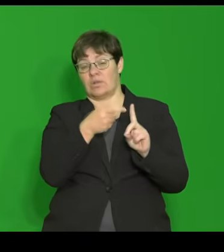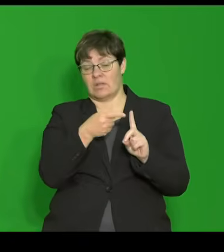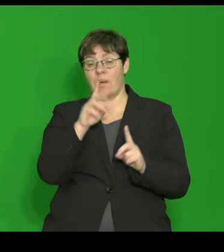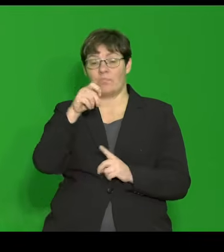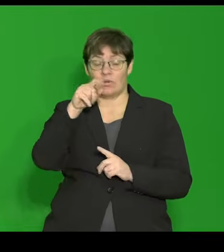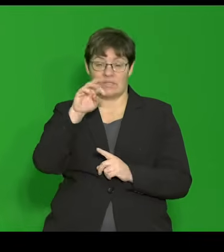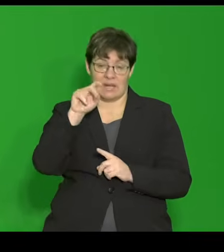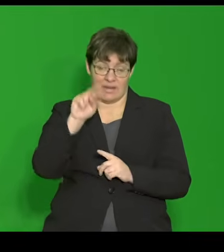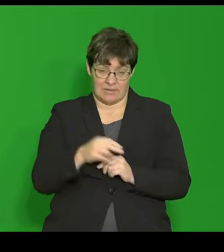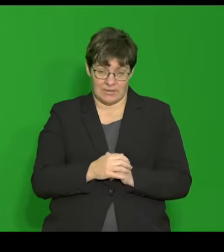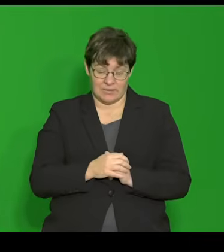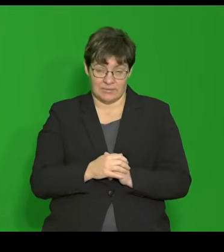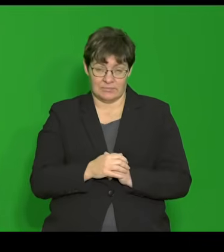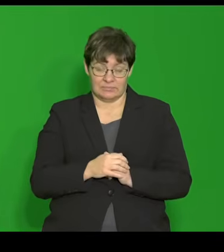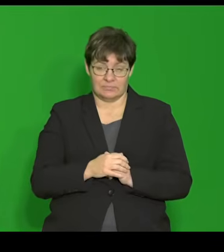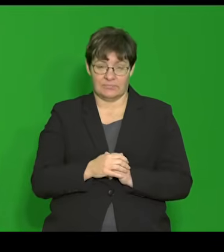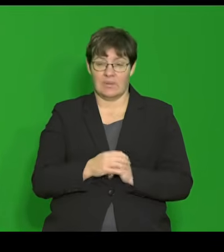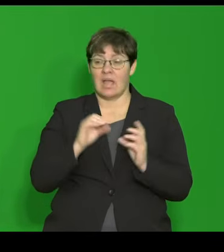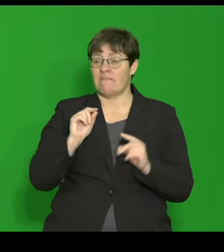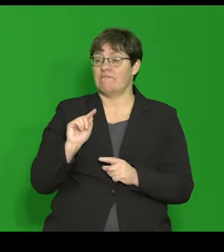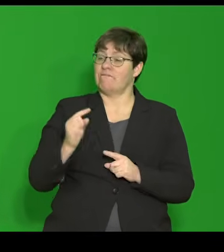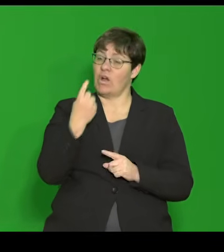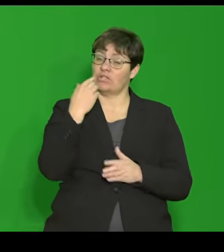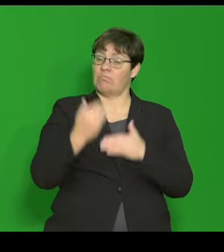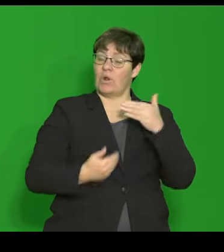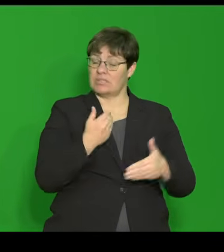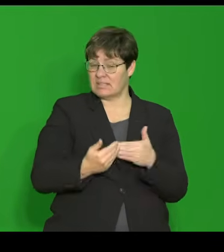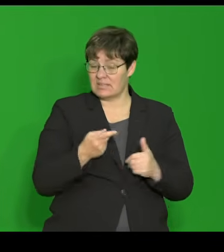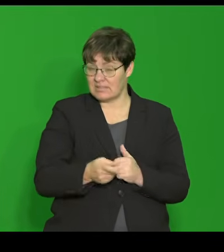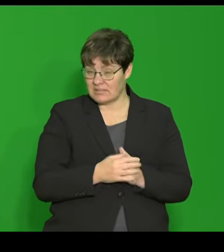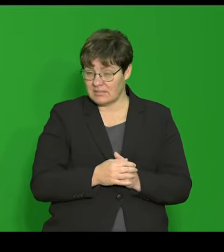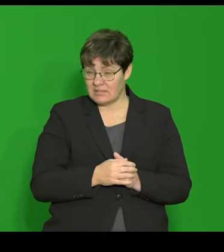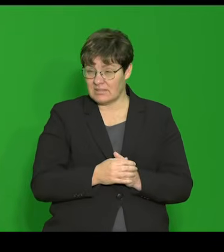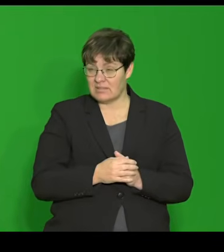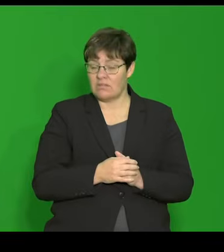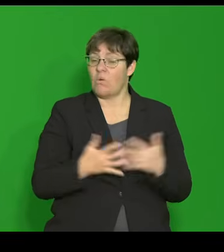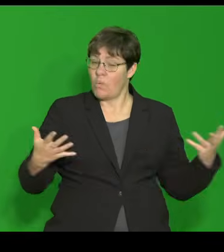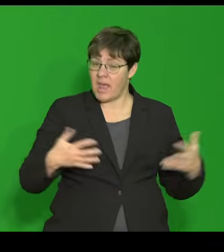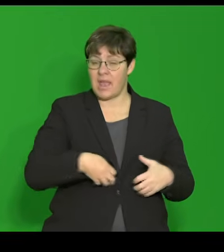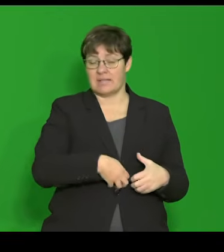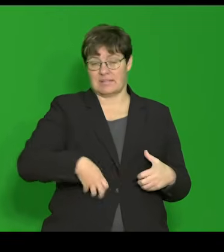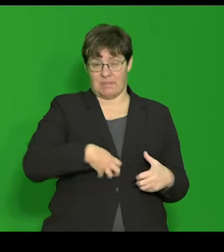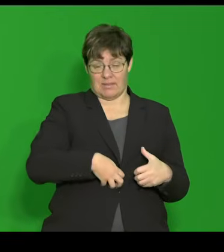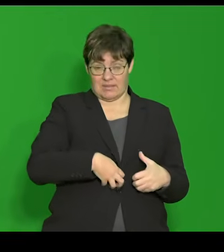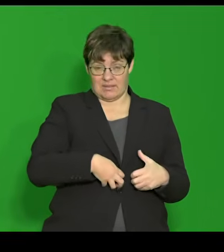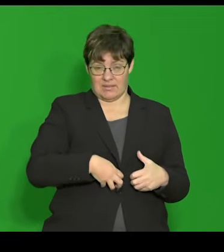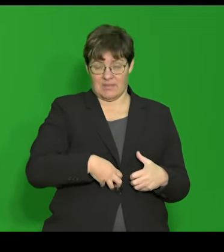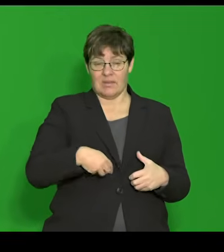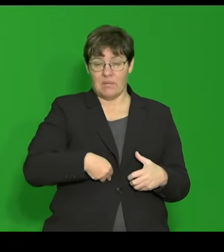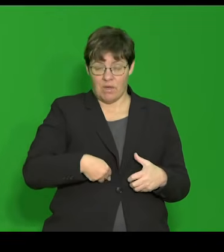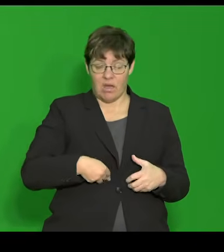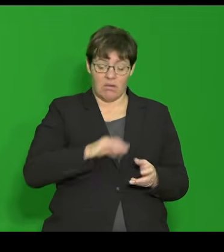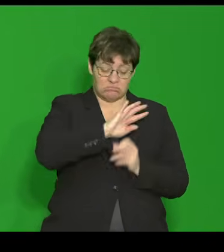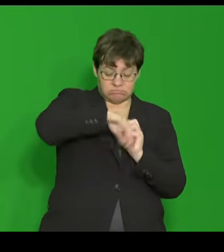your proteins. So we have the first process of protein digestion starts in the stomach, where the churning